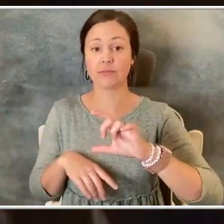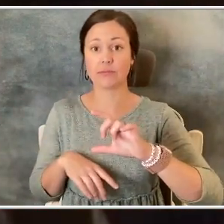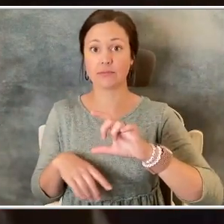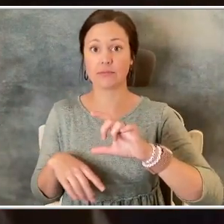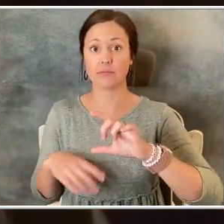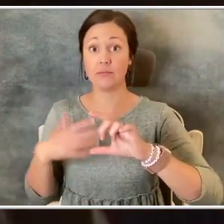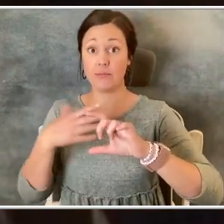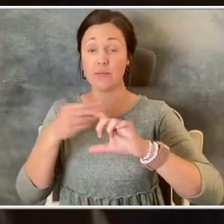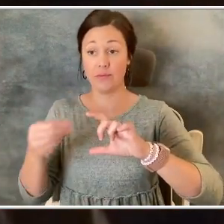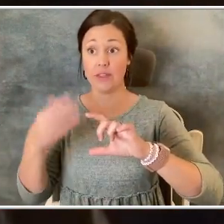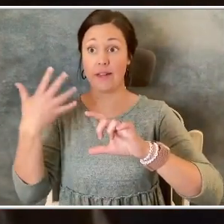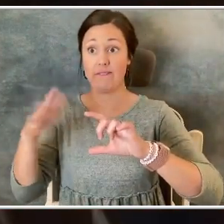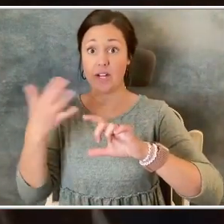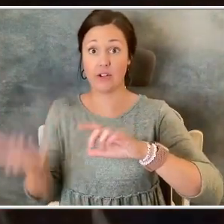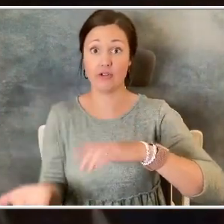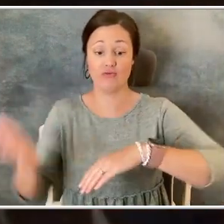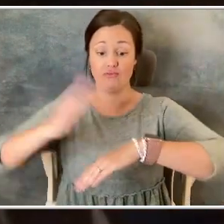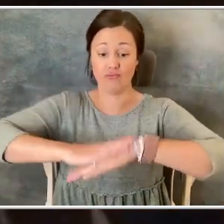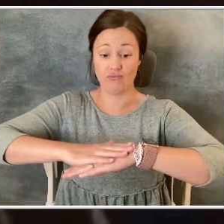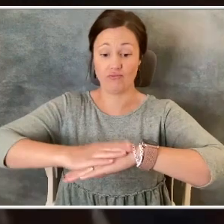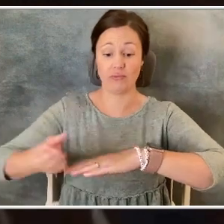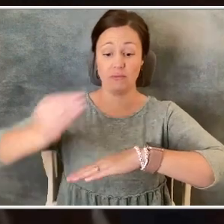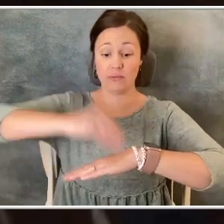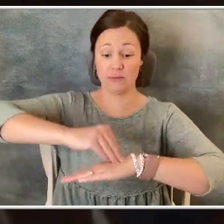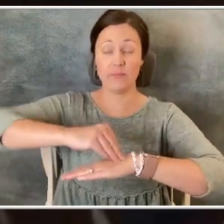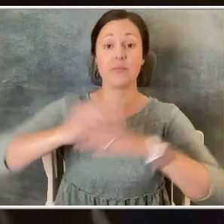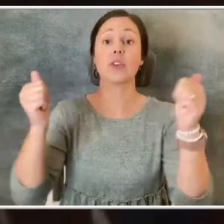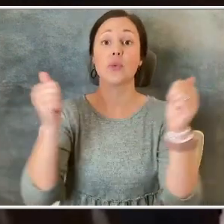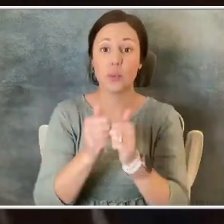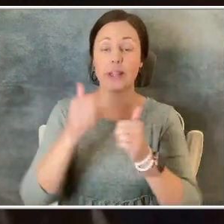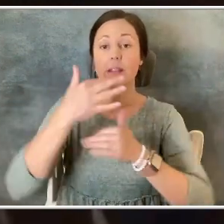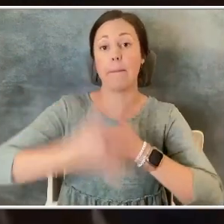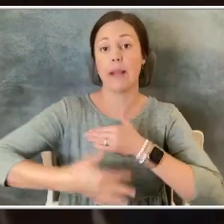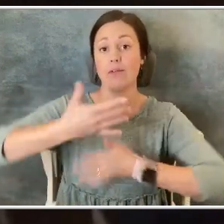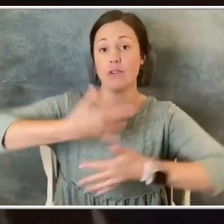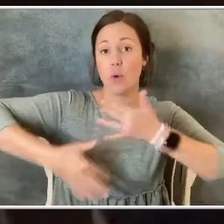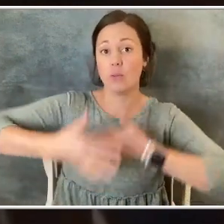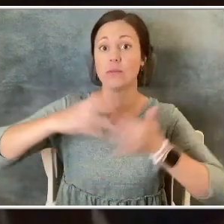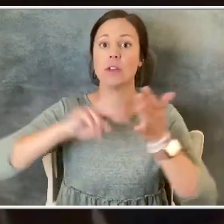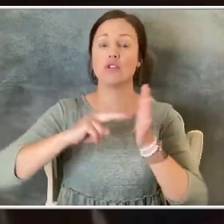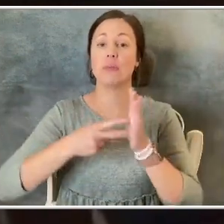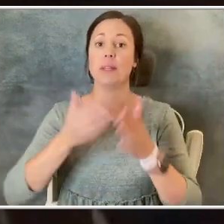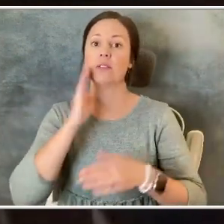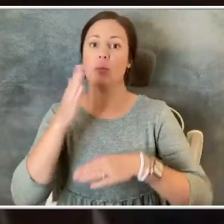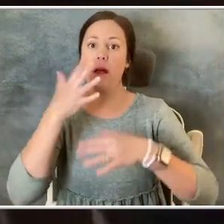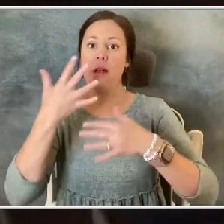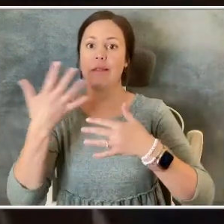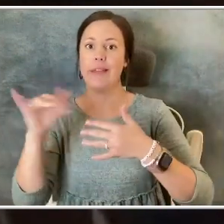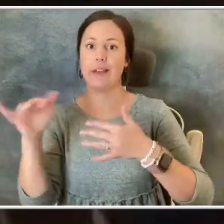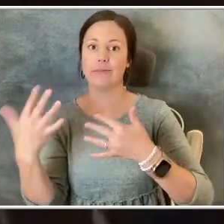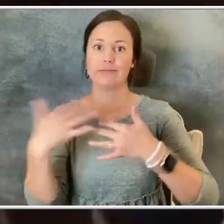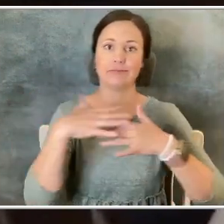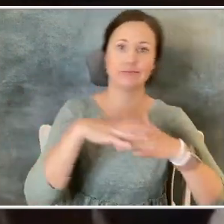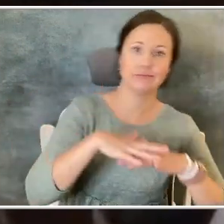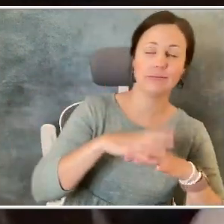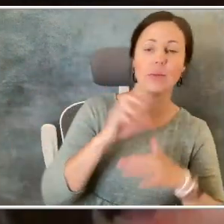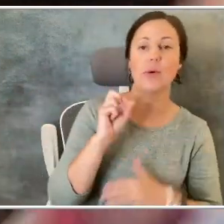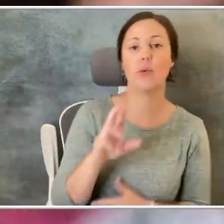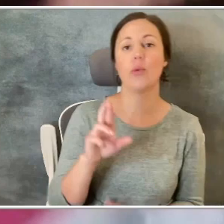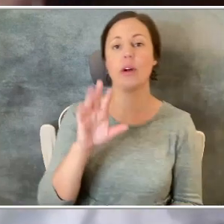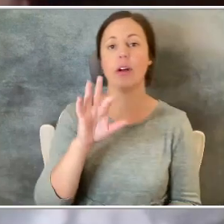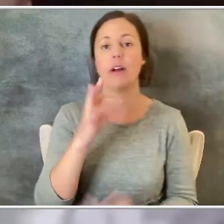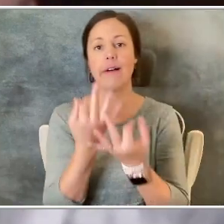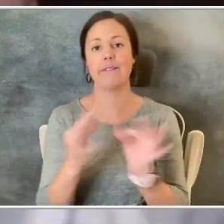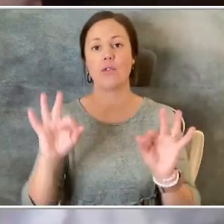it's brought to the area with blood flow. So whether that be it's rotated into place or a free flap, which is